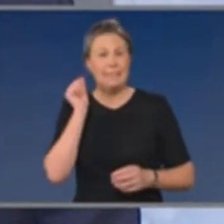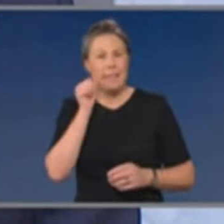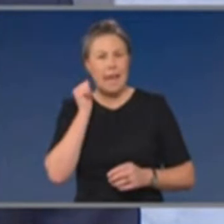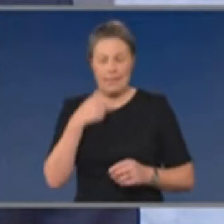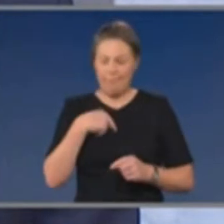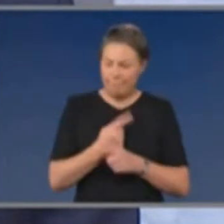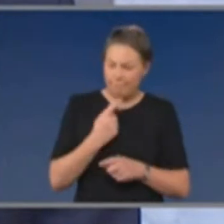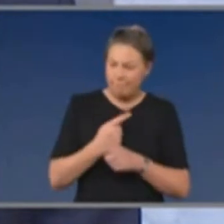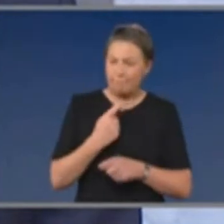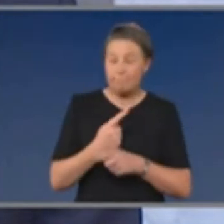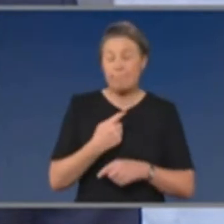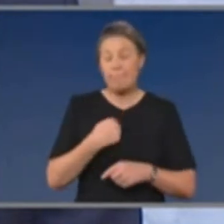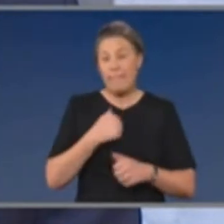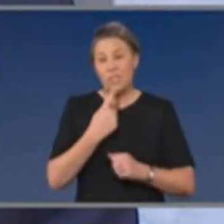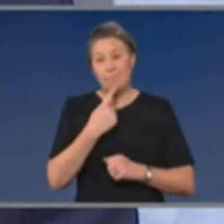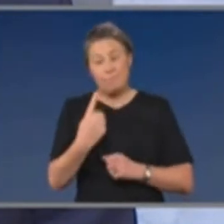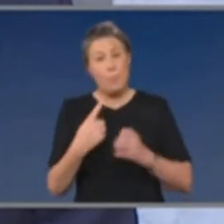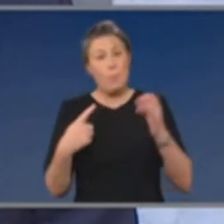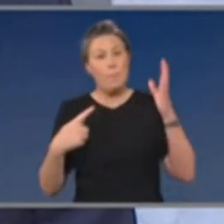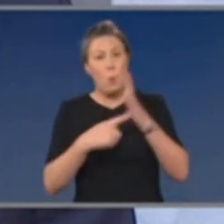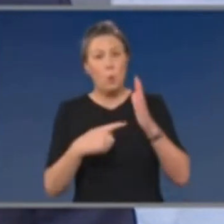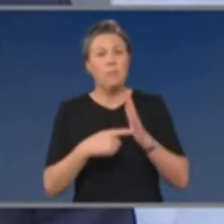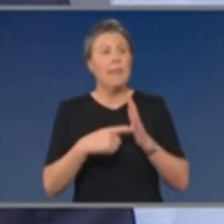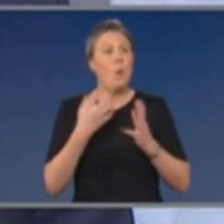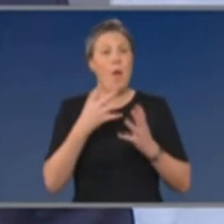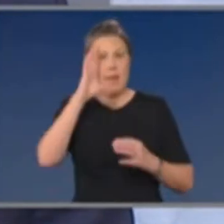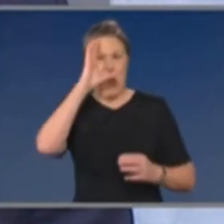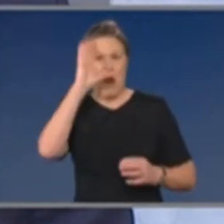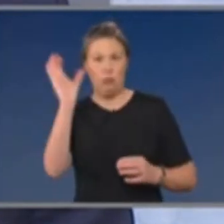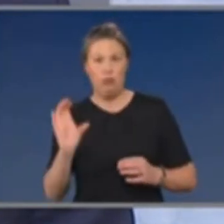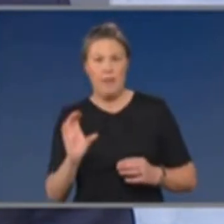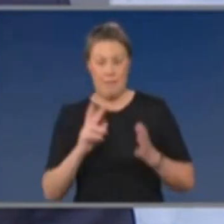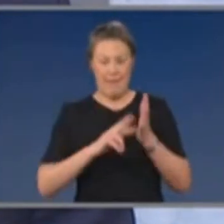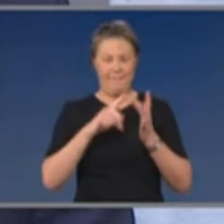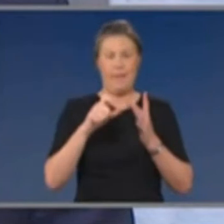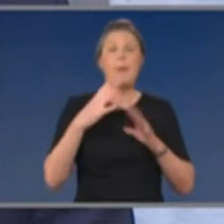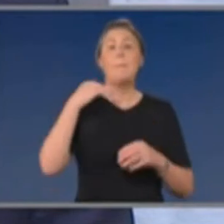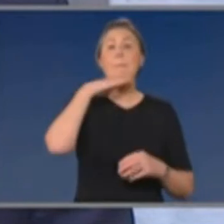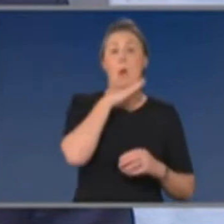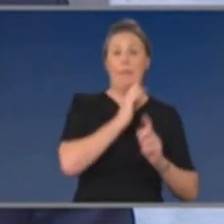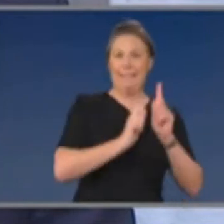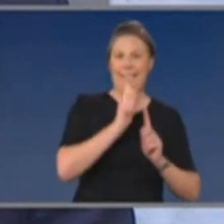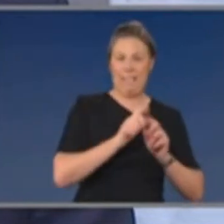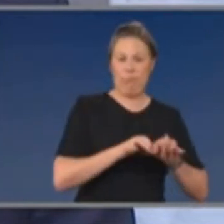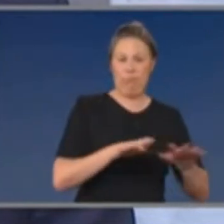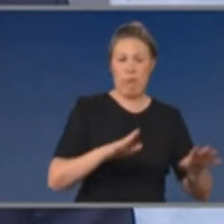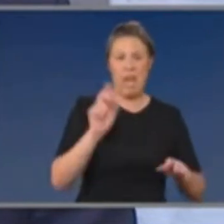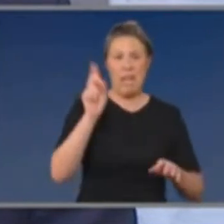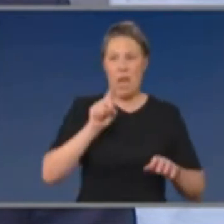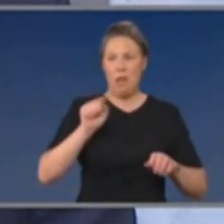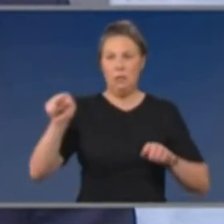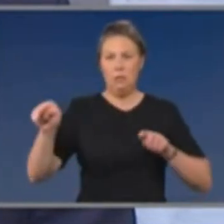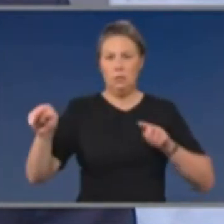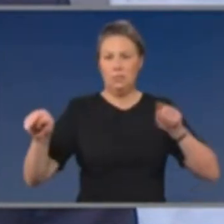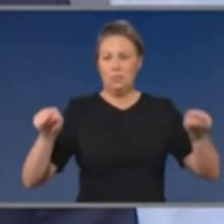it was, that it's important we get on top of those regional cases as well, particularly while they're still at relatively quite low